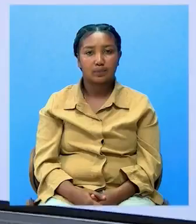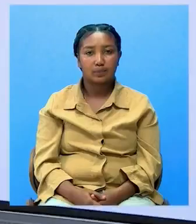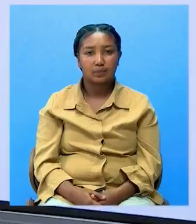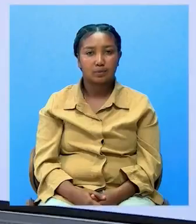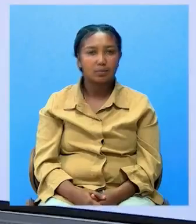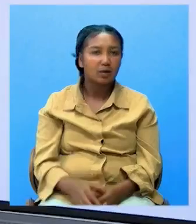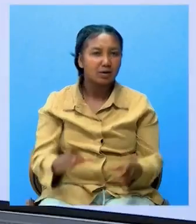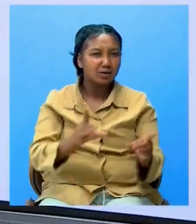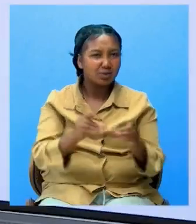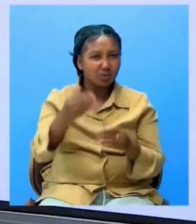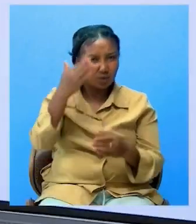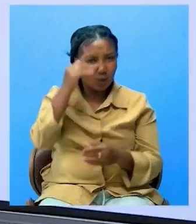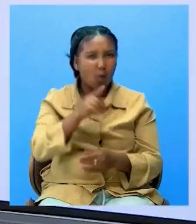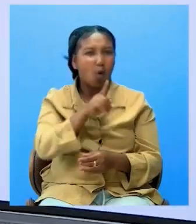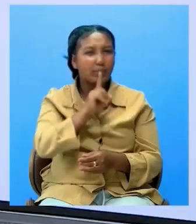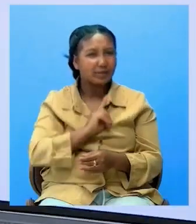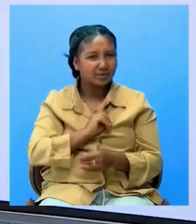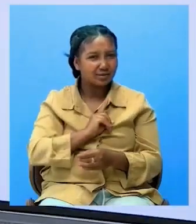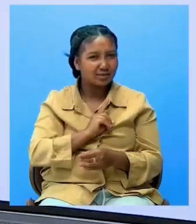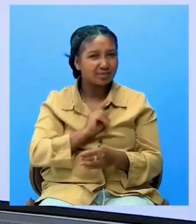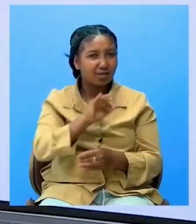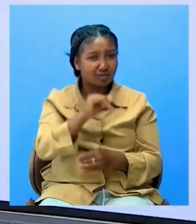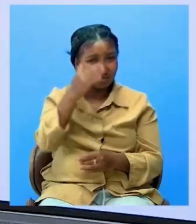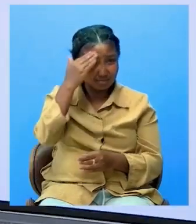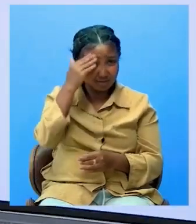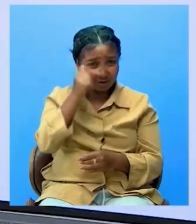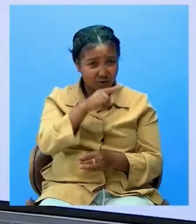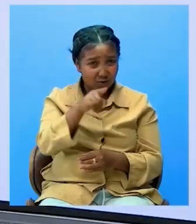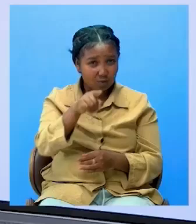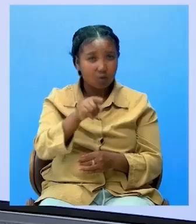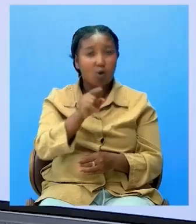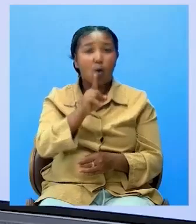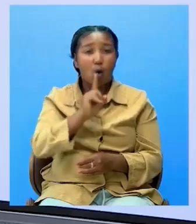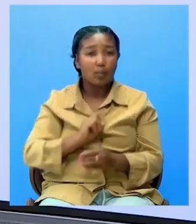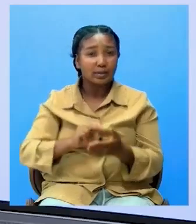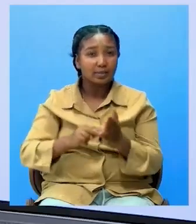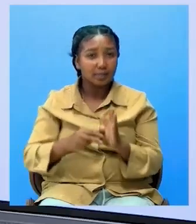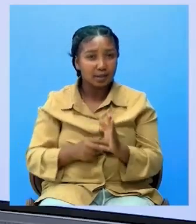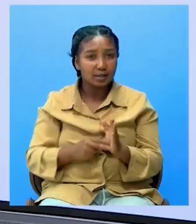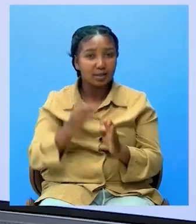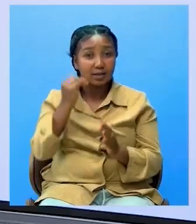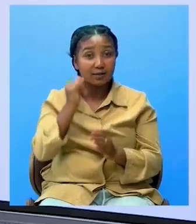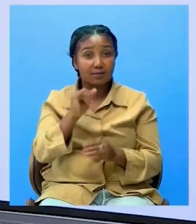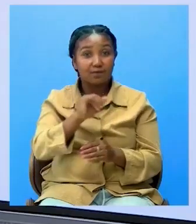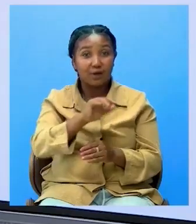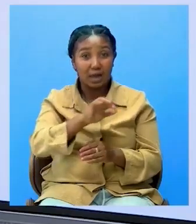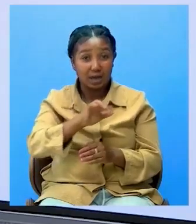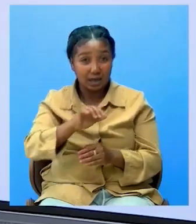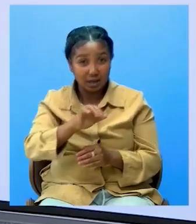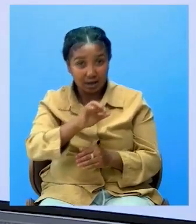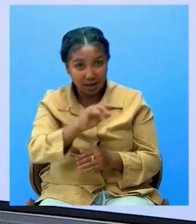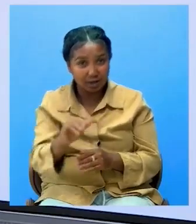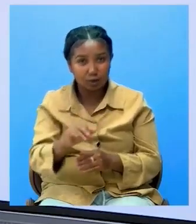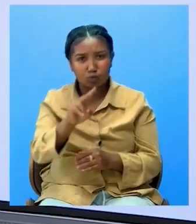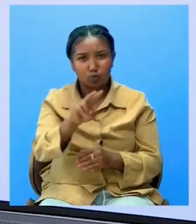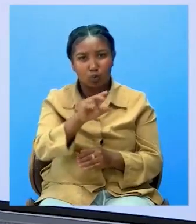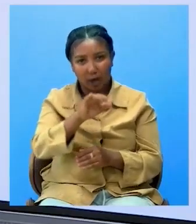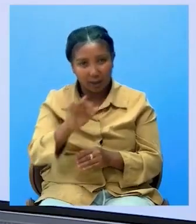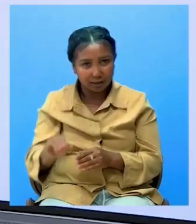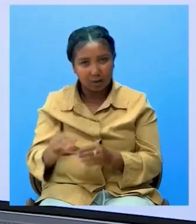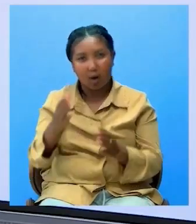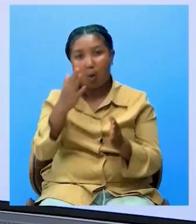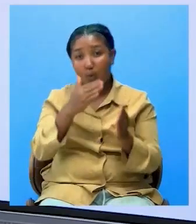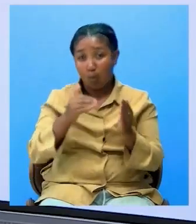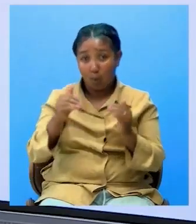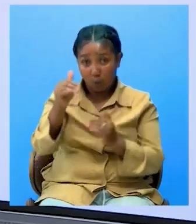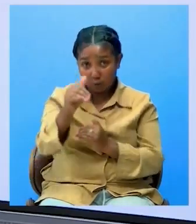Do you know what omitted are contractions? Omitted means if a letter or maybe two letters or